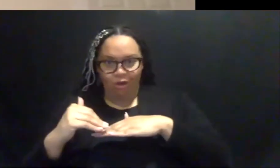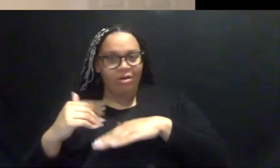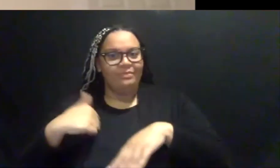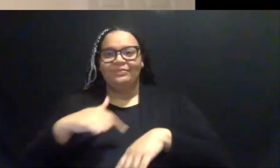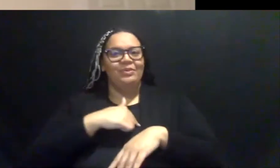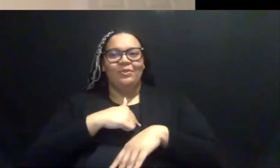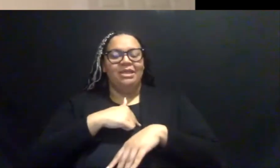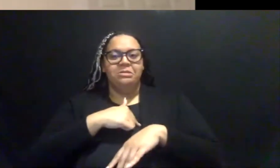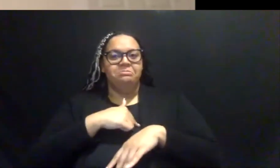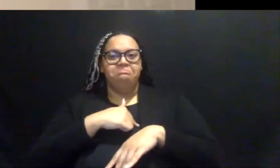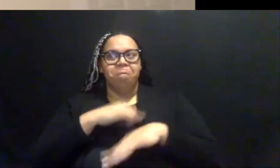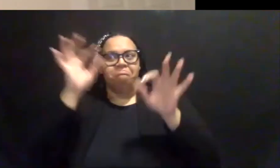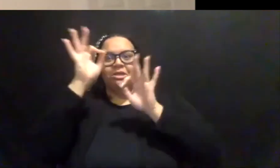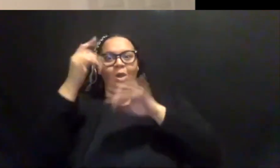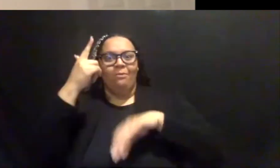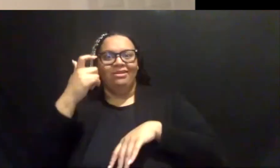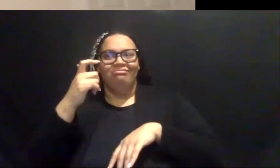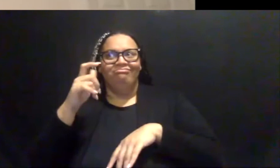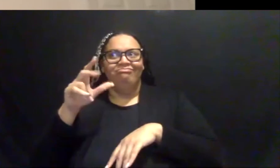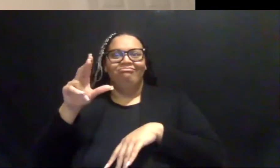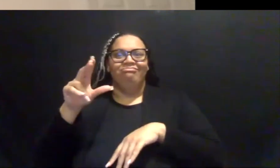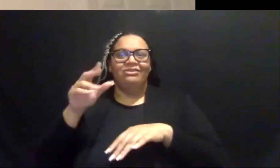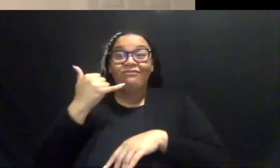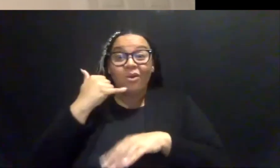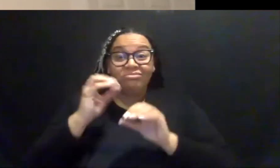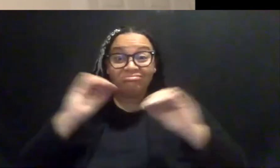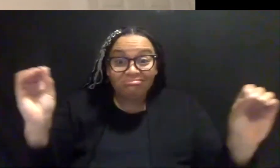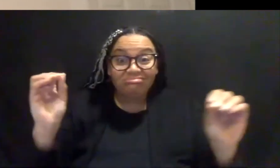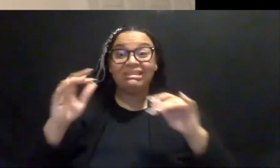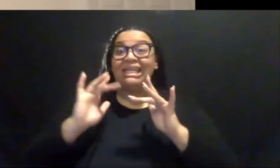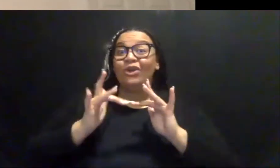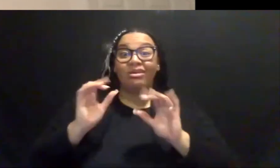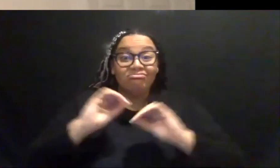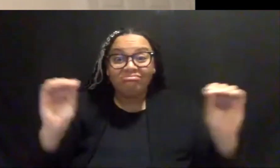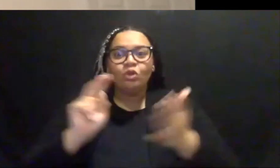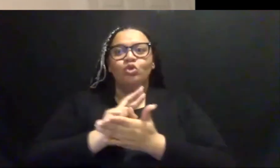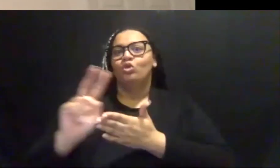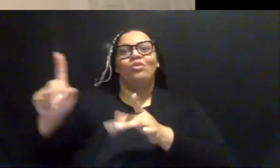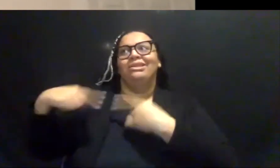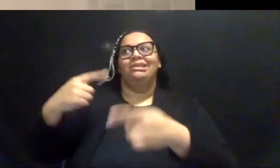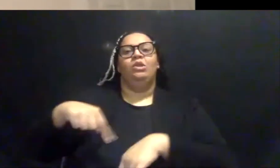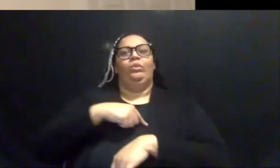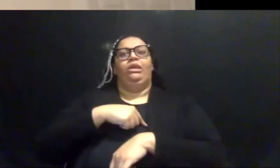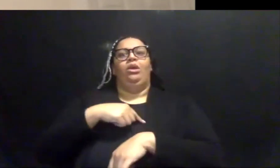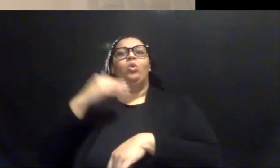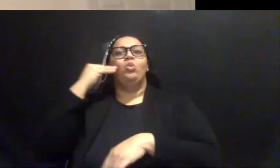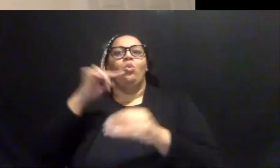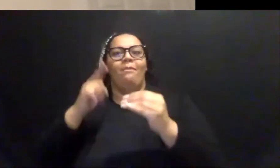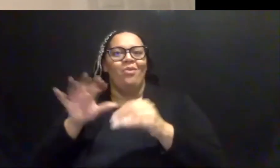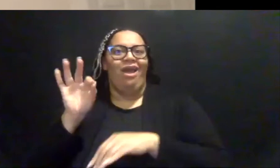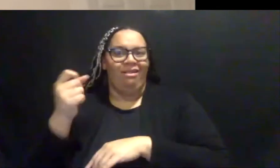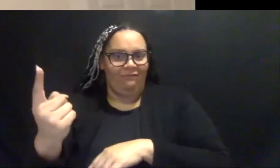find out because there were no phones, there was no internet. It took us 2 weeks to even find out that 9/11 had happened. So that